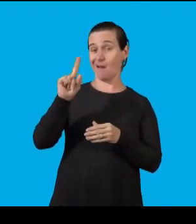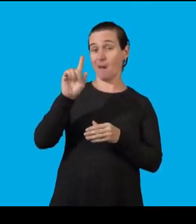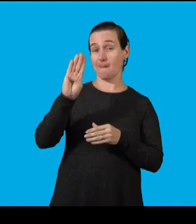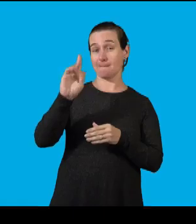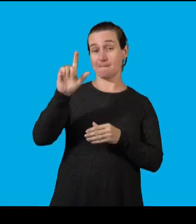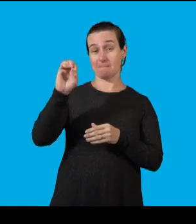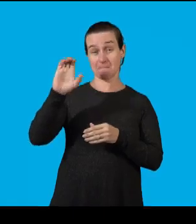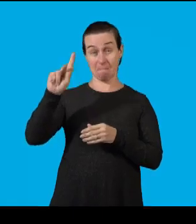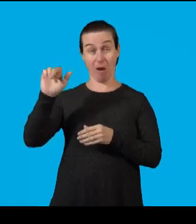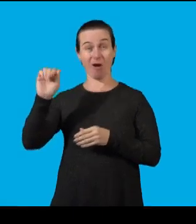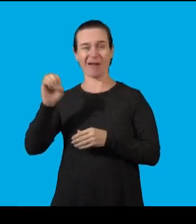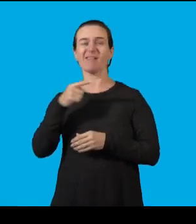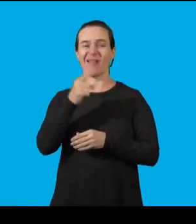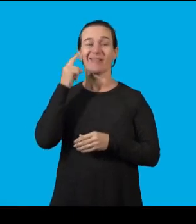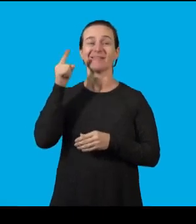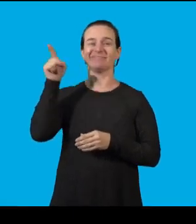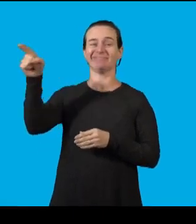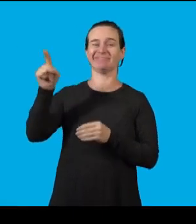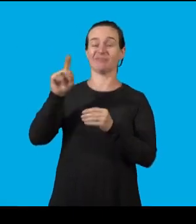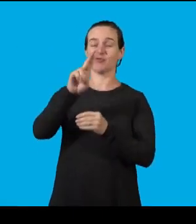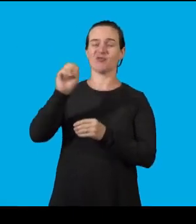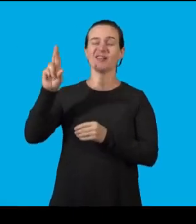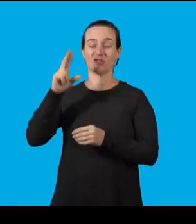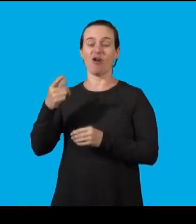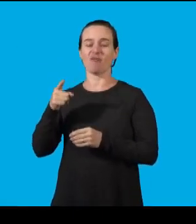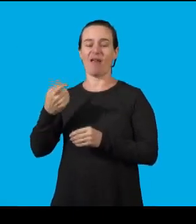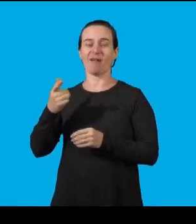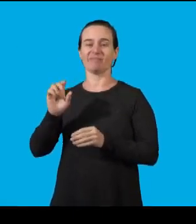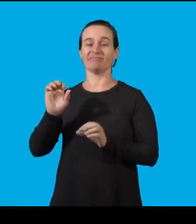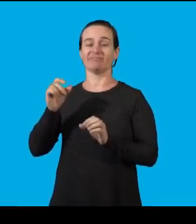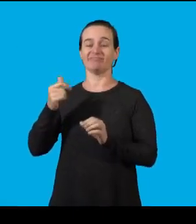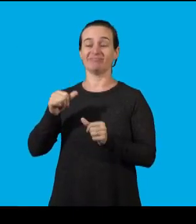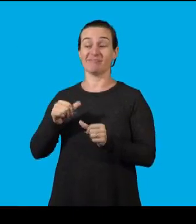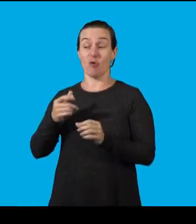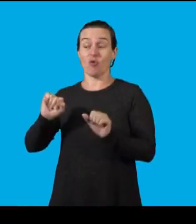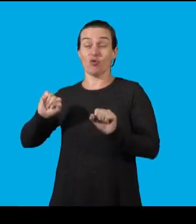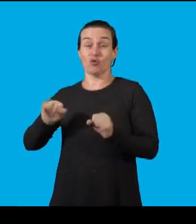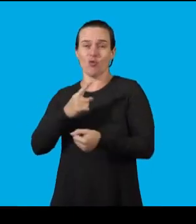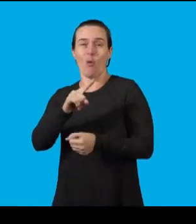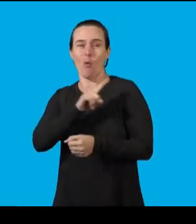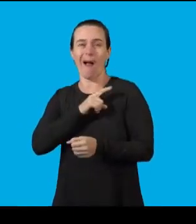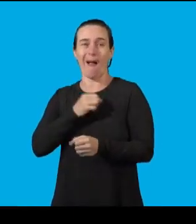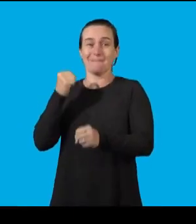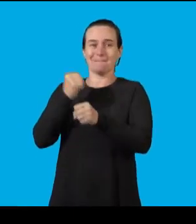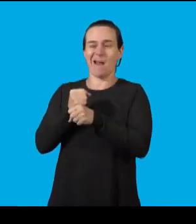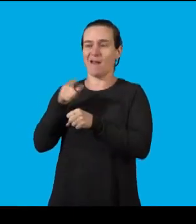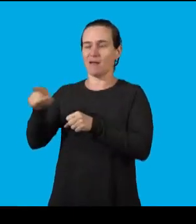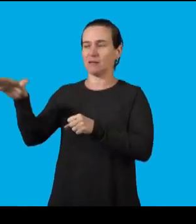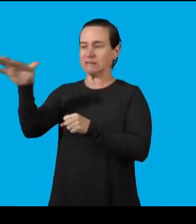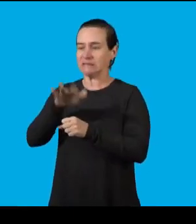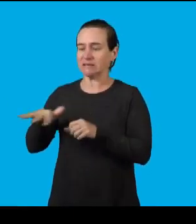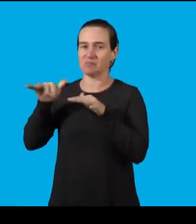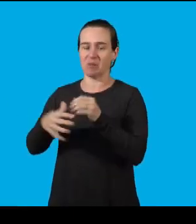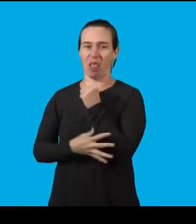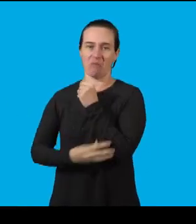a deliberate act of bringing poverty to Berliners. Another possible response is